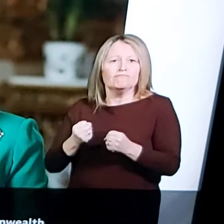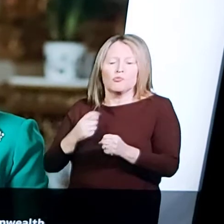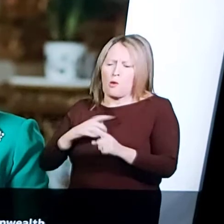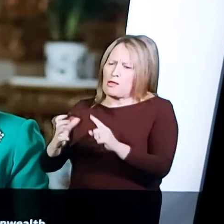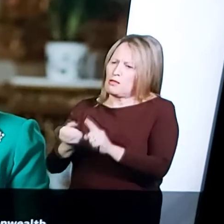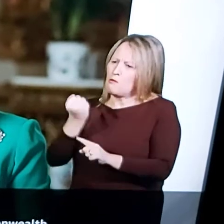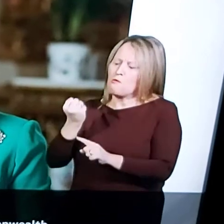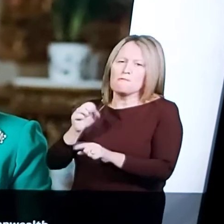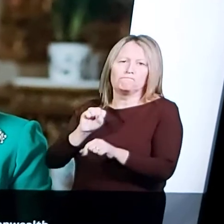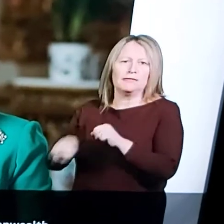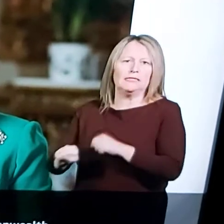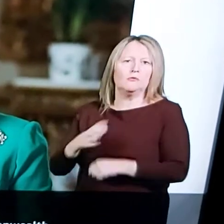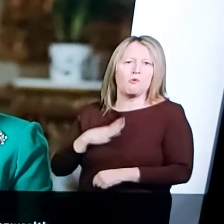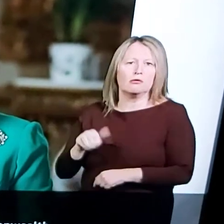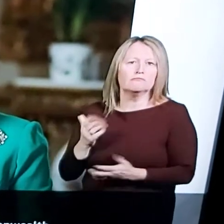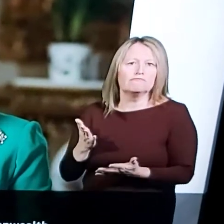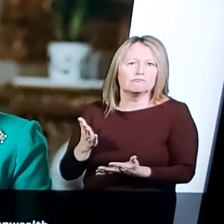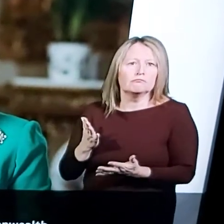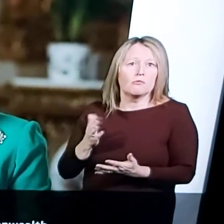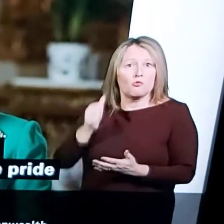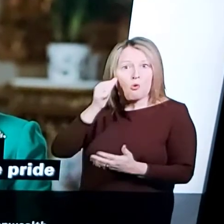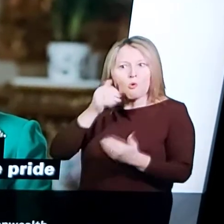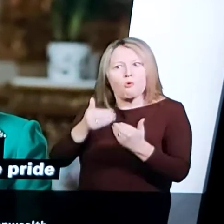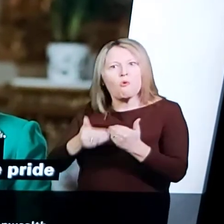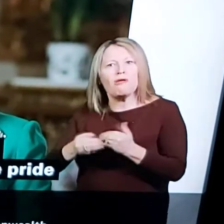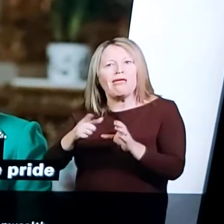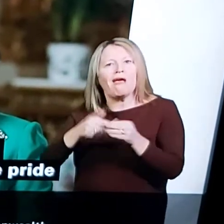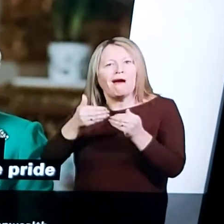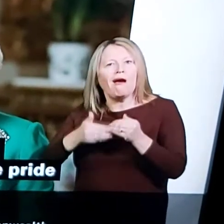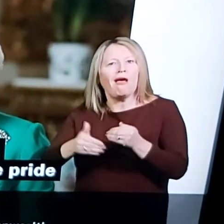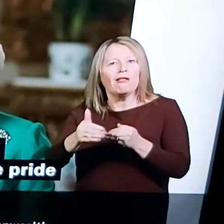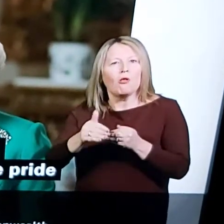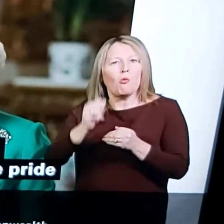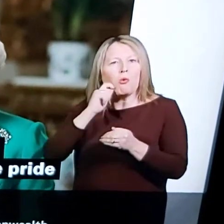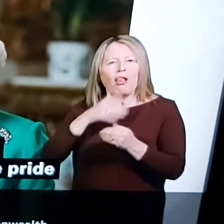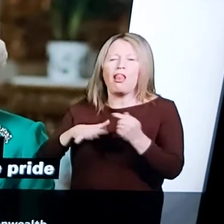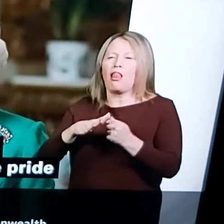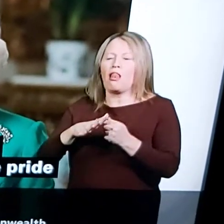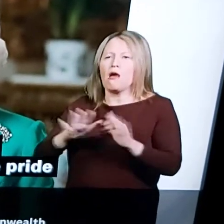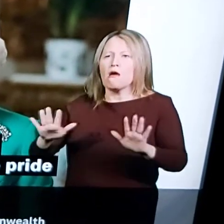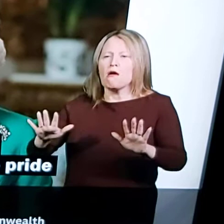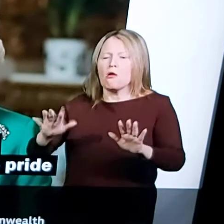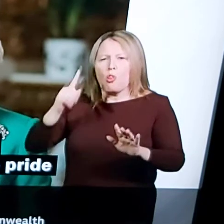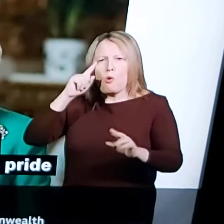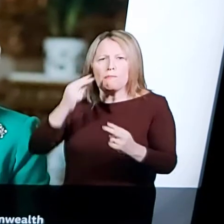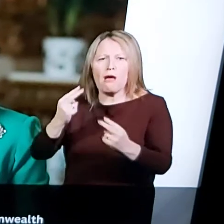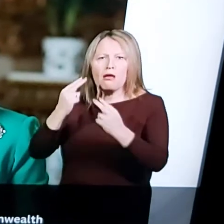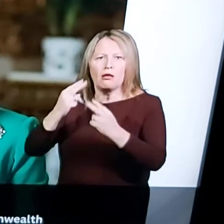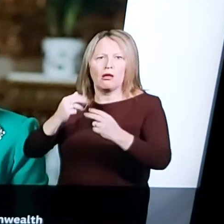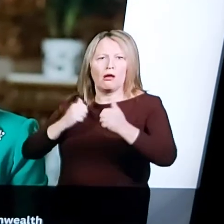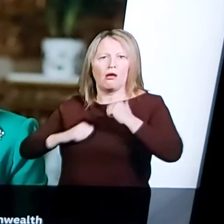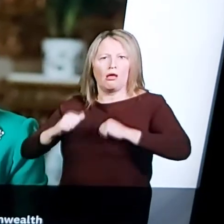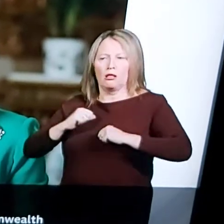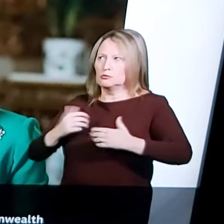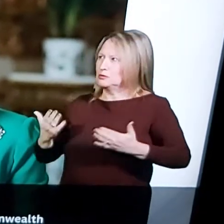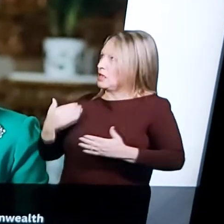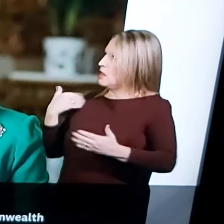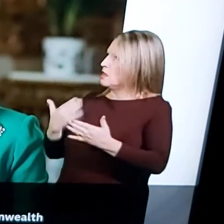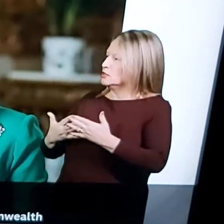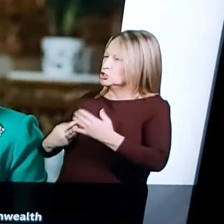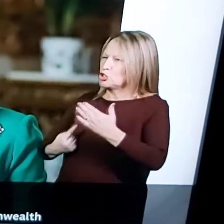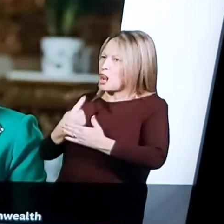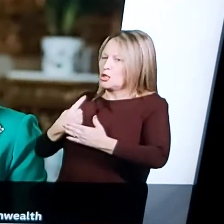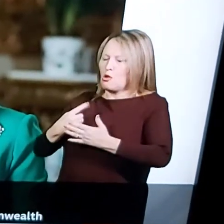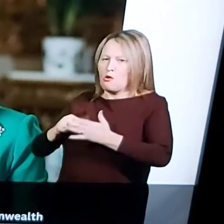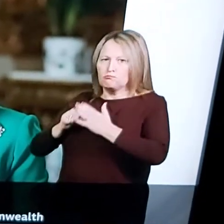I hope in the years to come, everyone will be able to take pride in how they responded to this challenge.